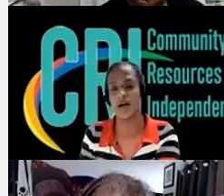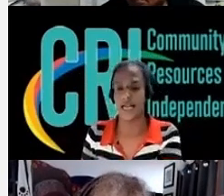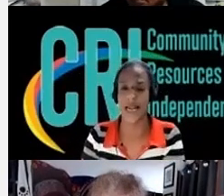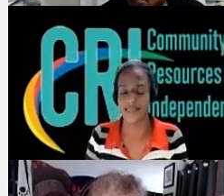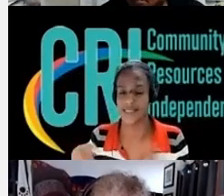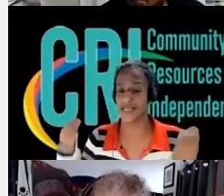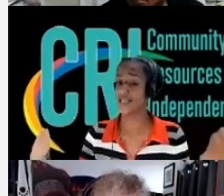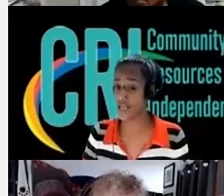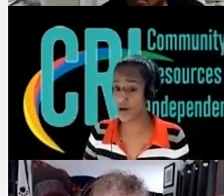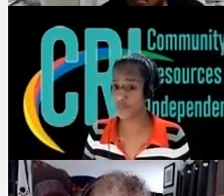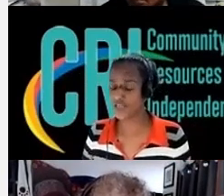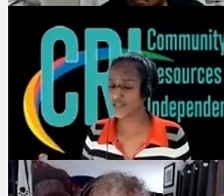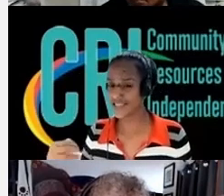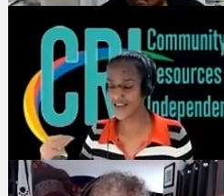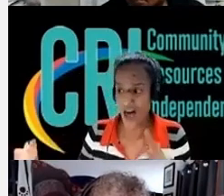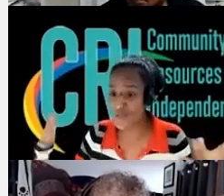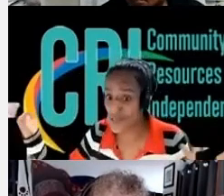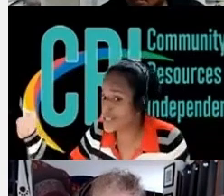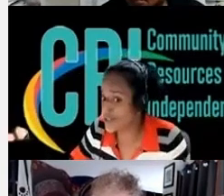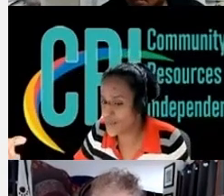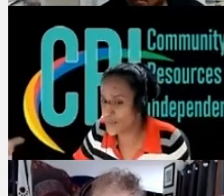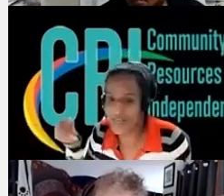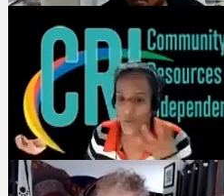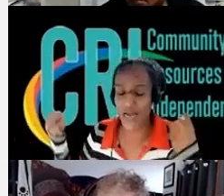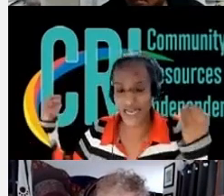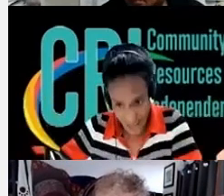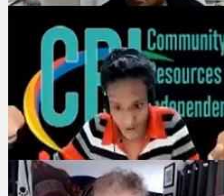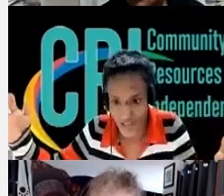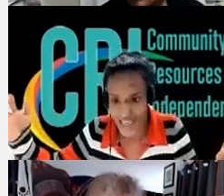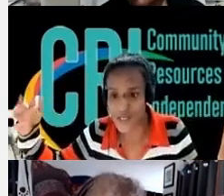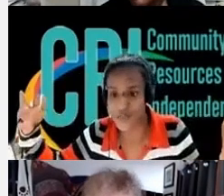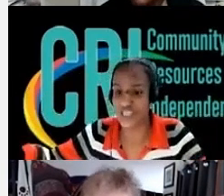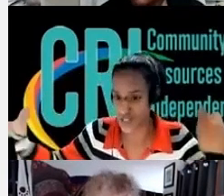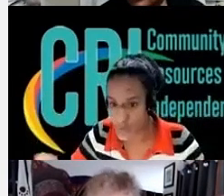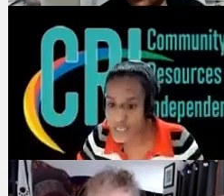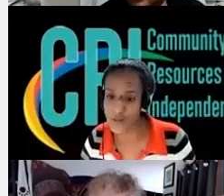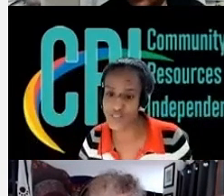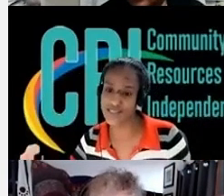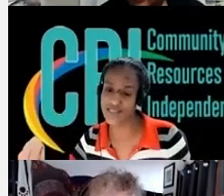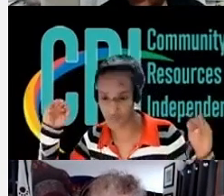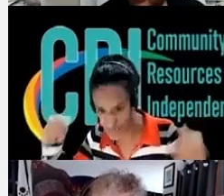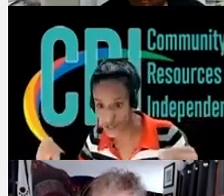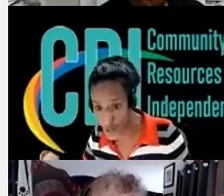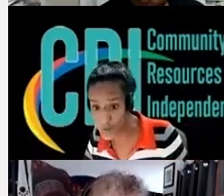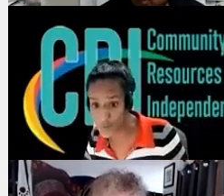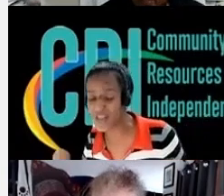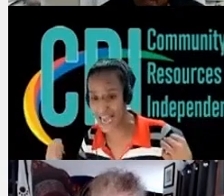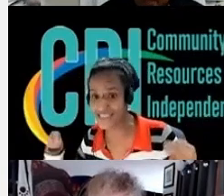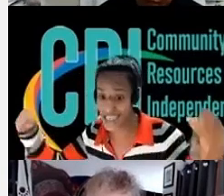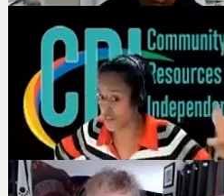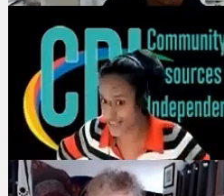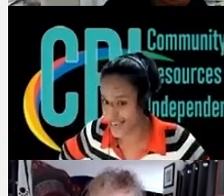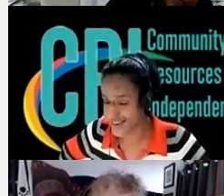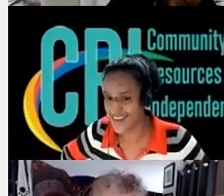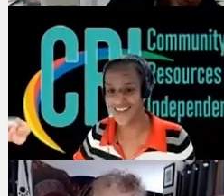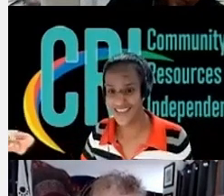it on hands. So Right. online is great, but they don't know how to get online. So you need to do it in person, so they know how to